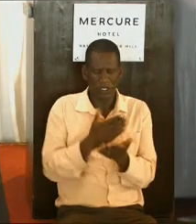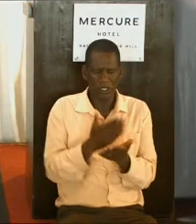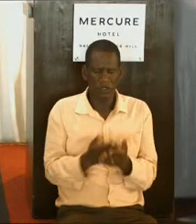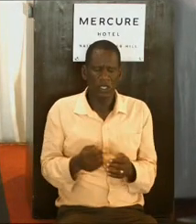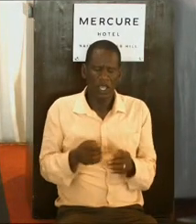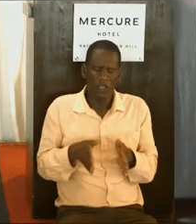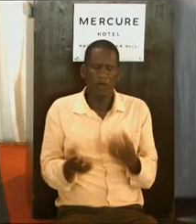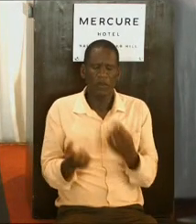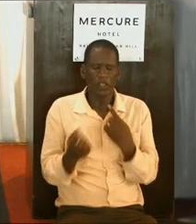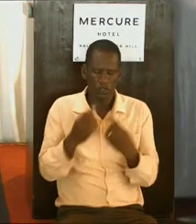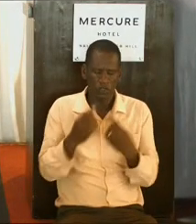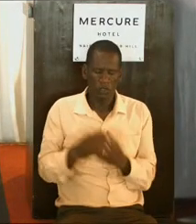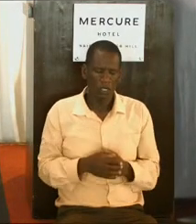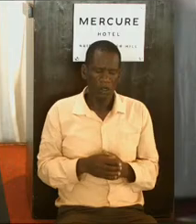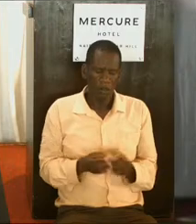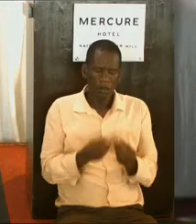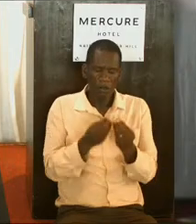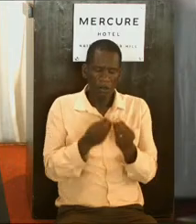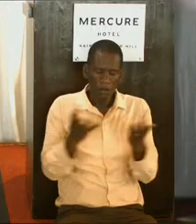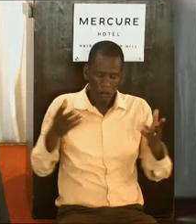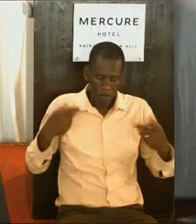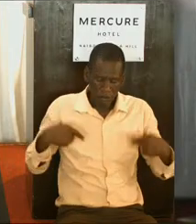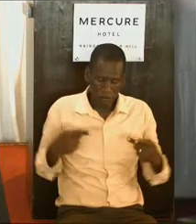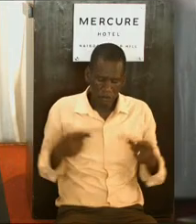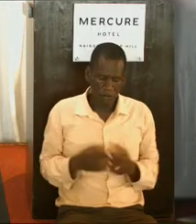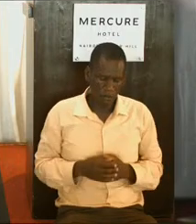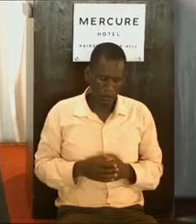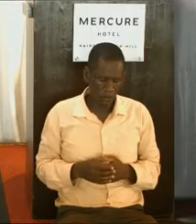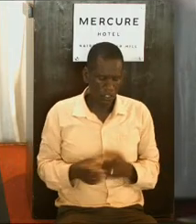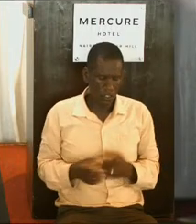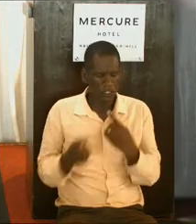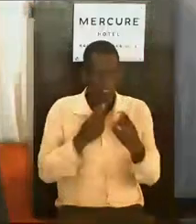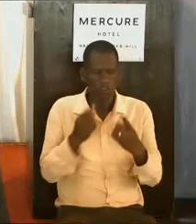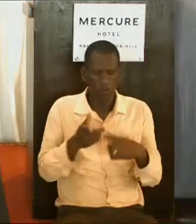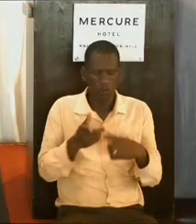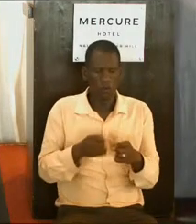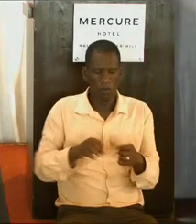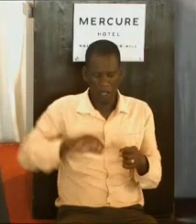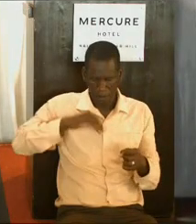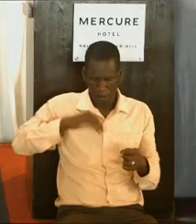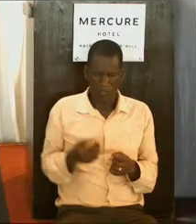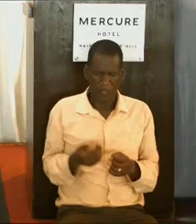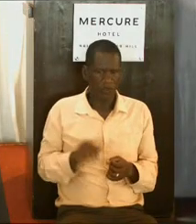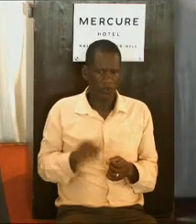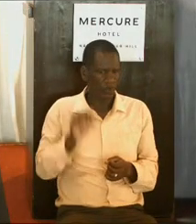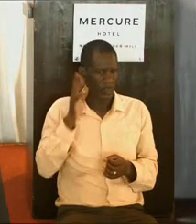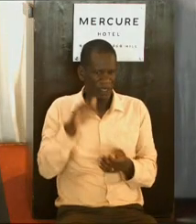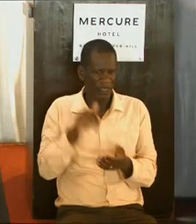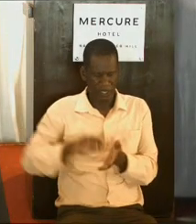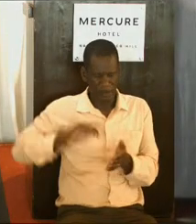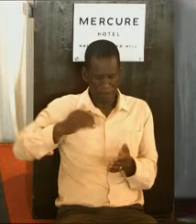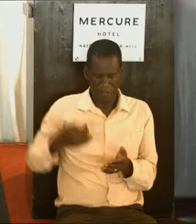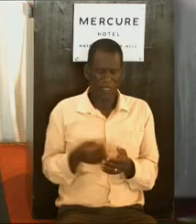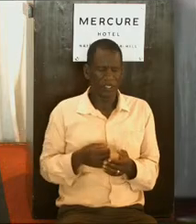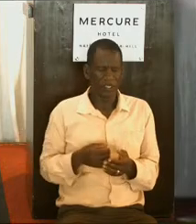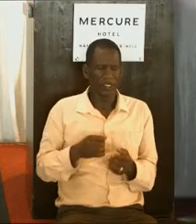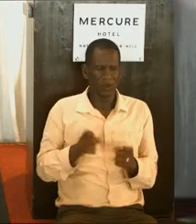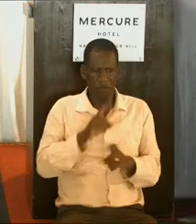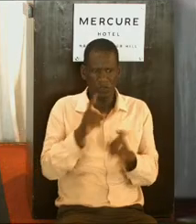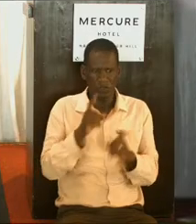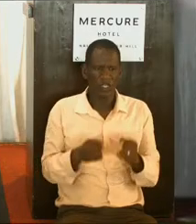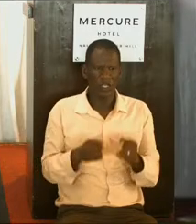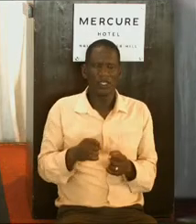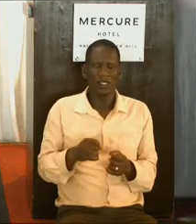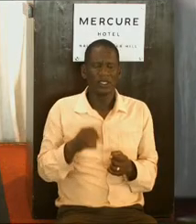and when she spoke I think many of us because she spoke from her mother's you know you could hear that Mother's crying Leo